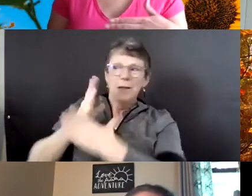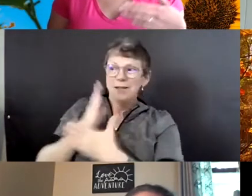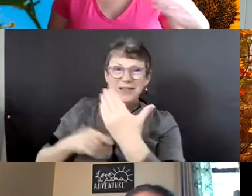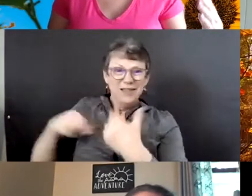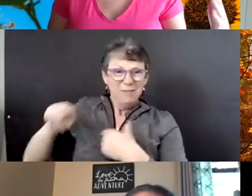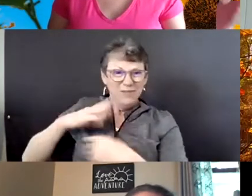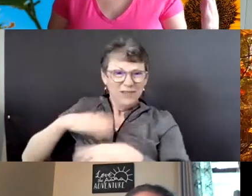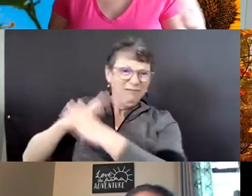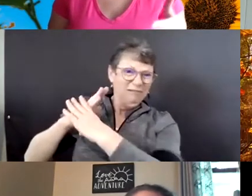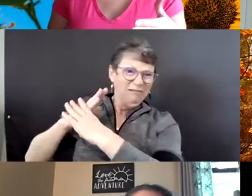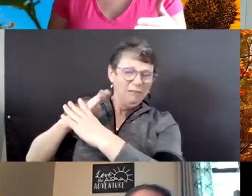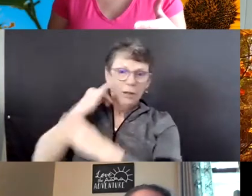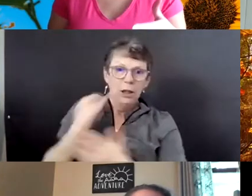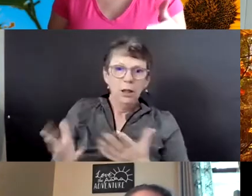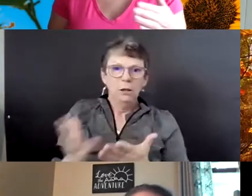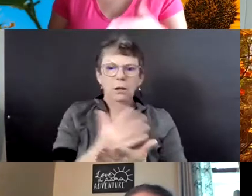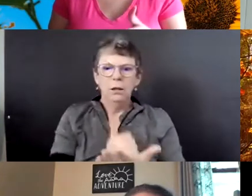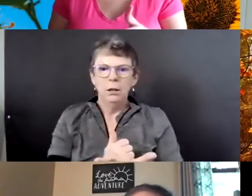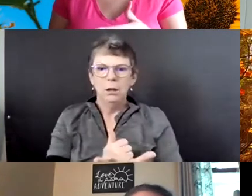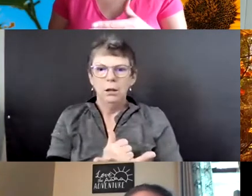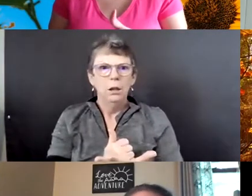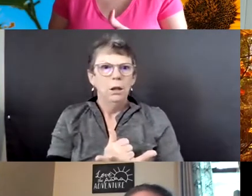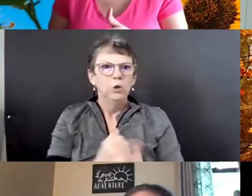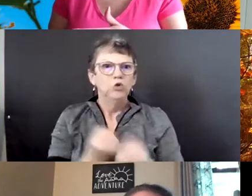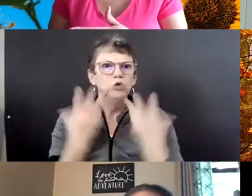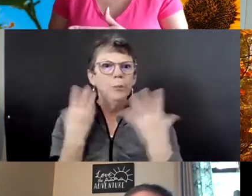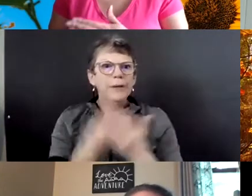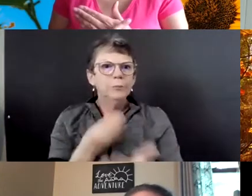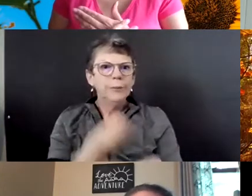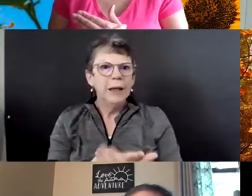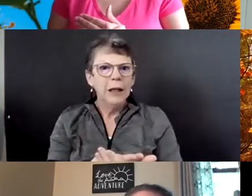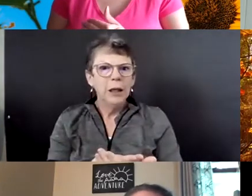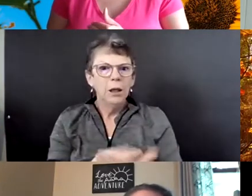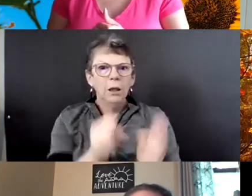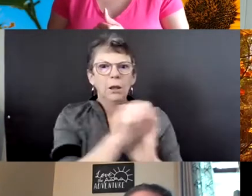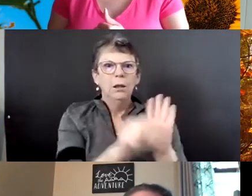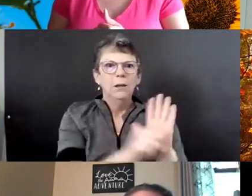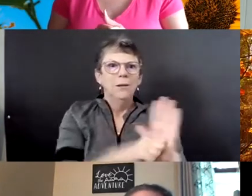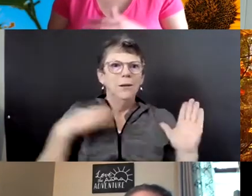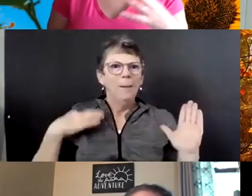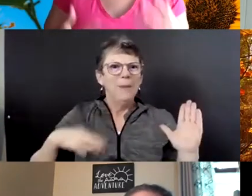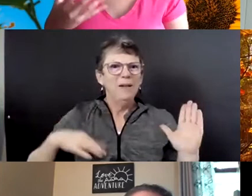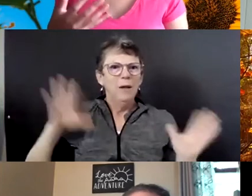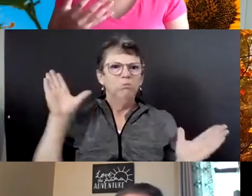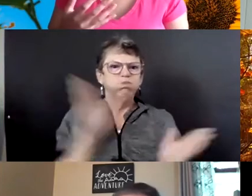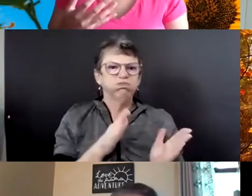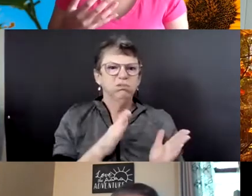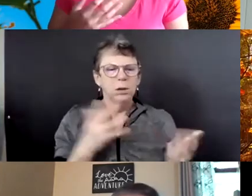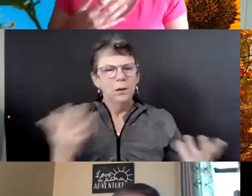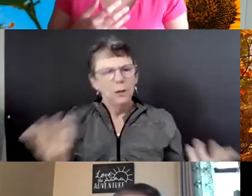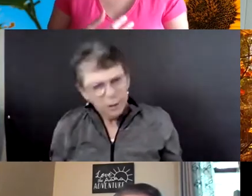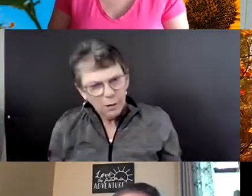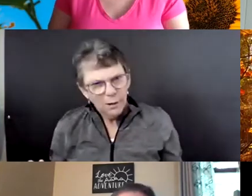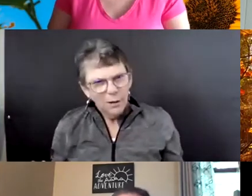if you make too much money, you lose access to some of your state benefits. And so that can be a detriment